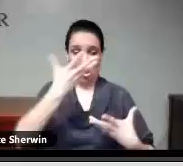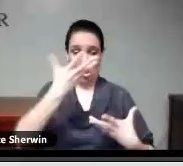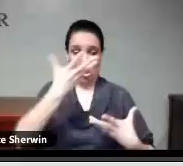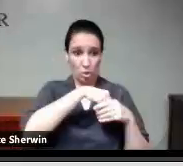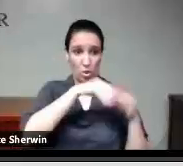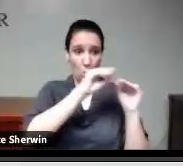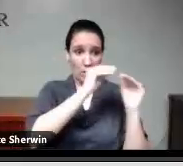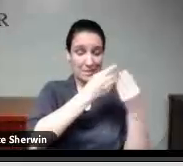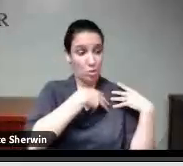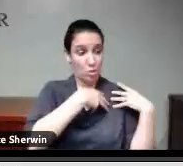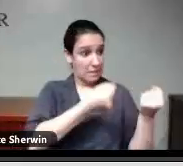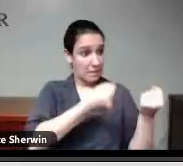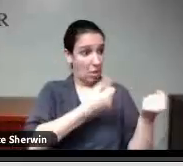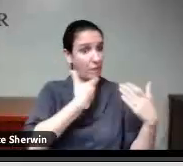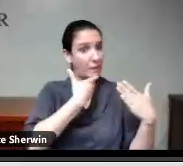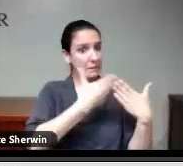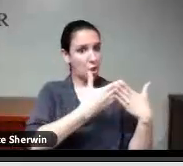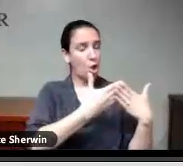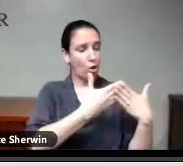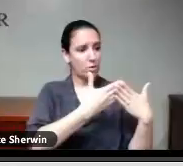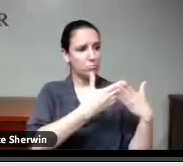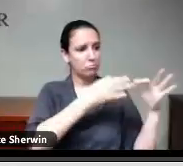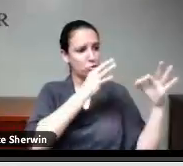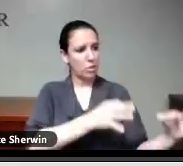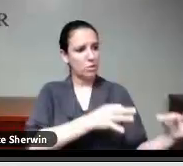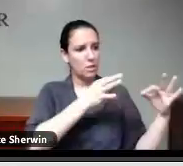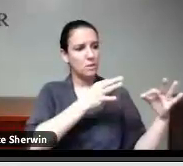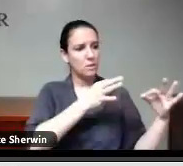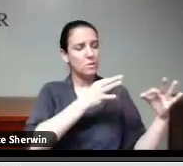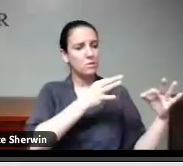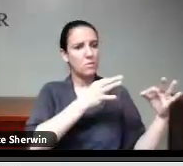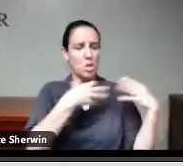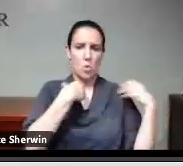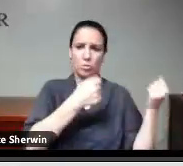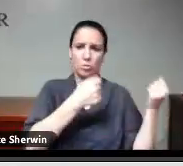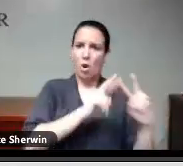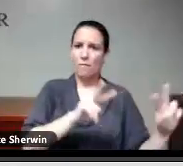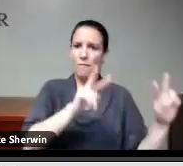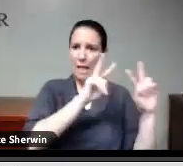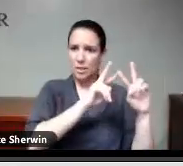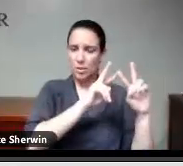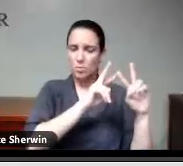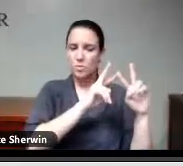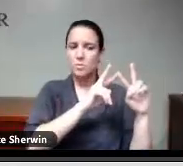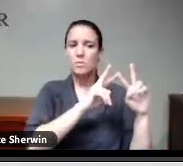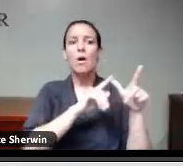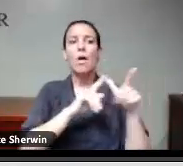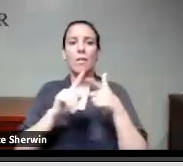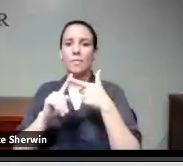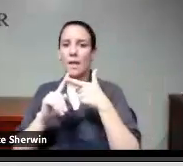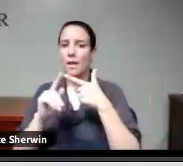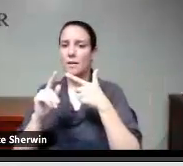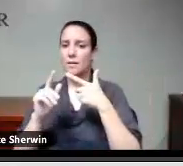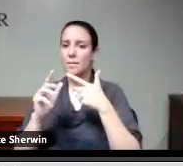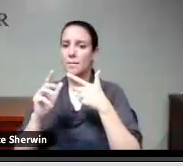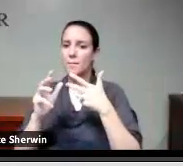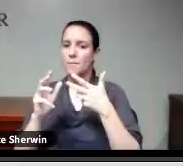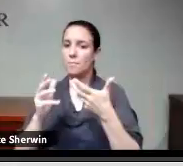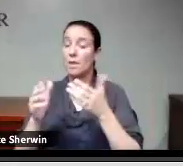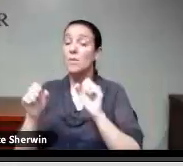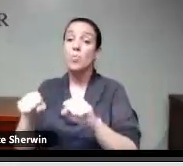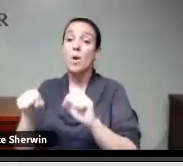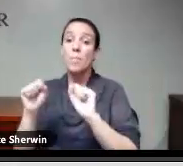is healthy and has a strong sense of justice and strong sense of valuing diversity, then the